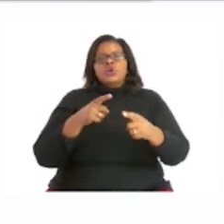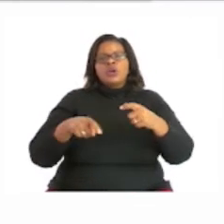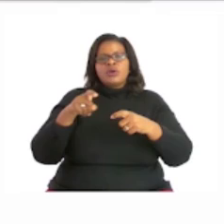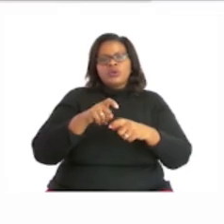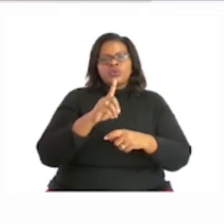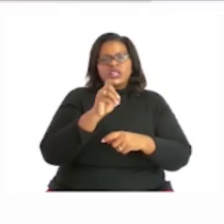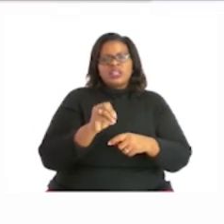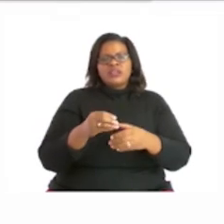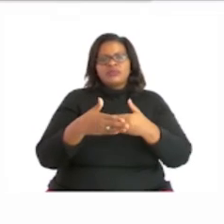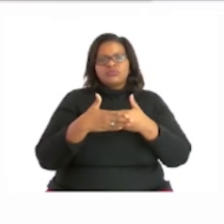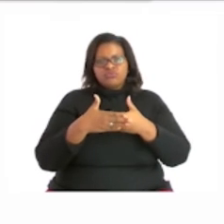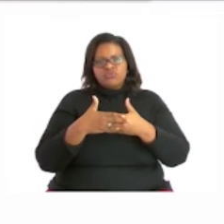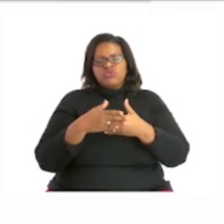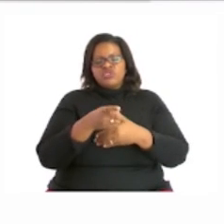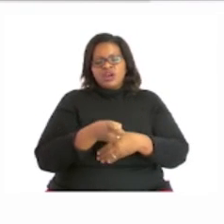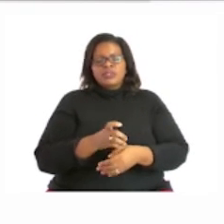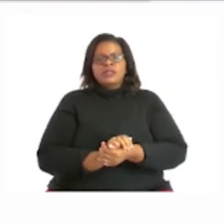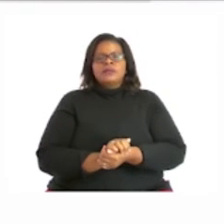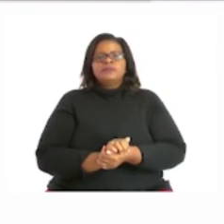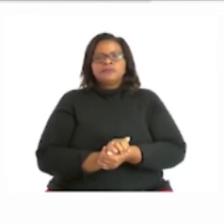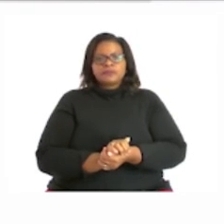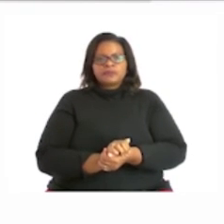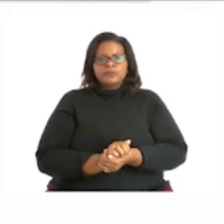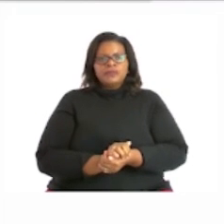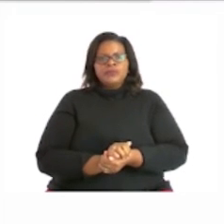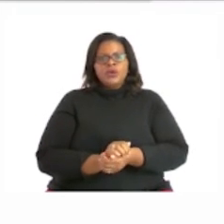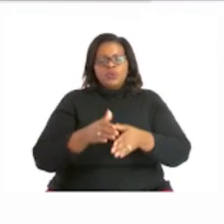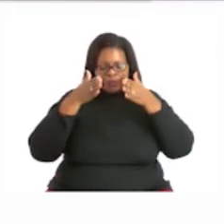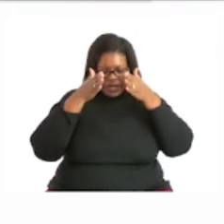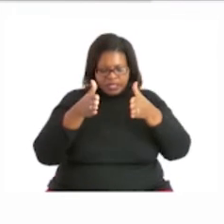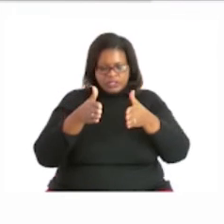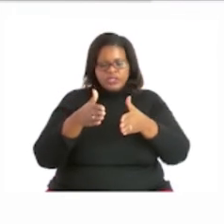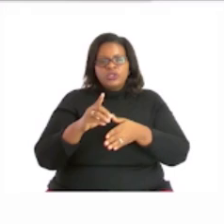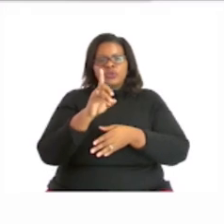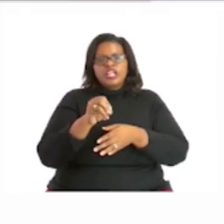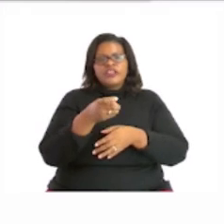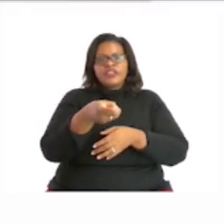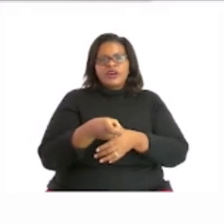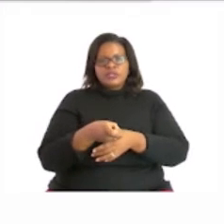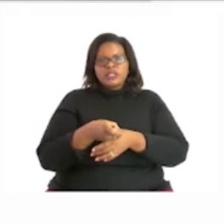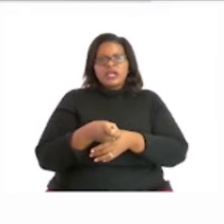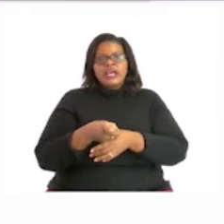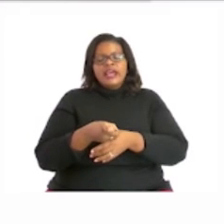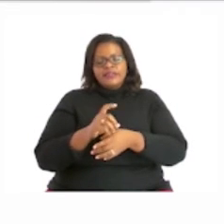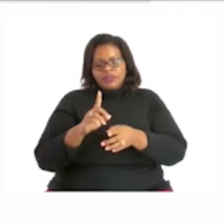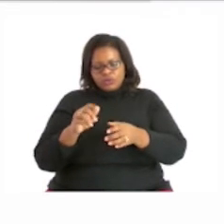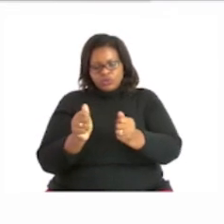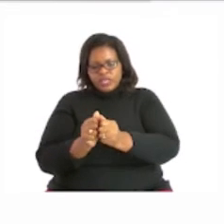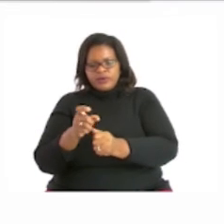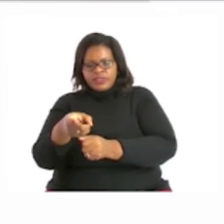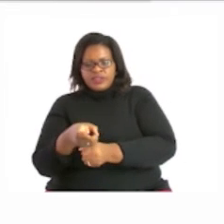off to the nearest 10,000, we focus on the 10,000 and the thousands.